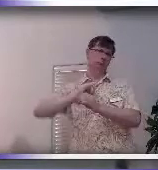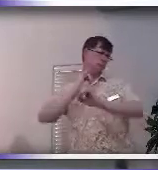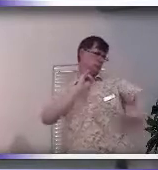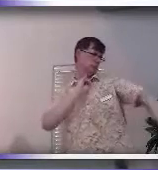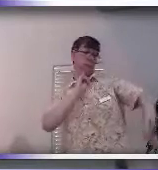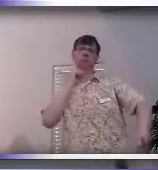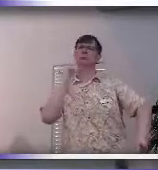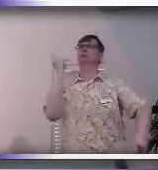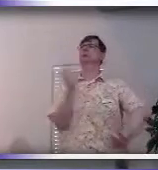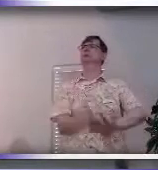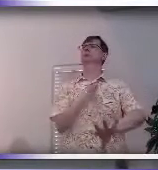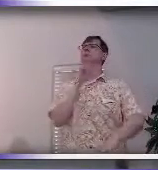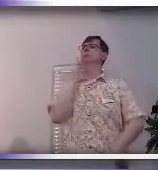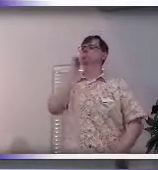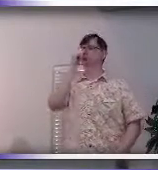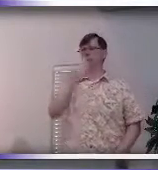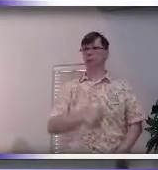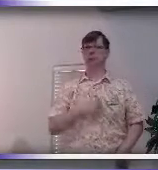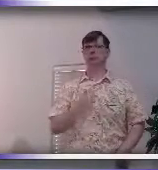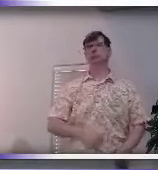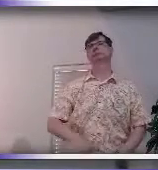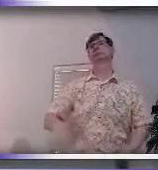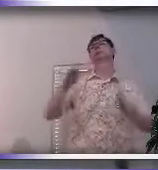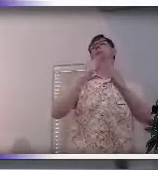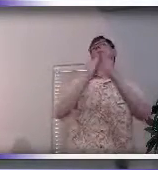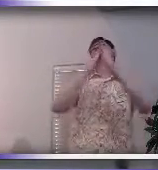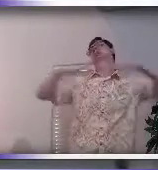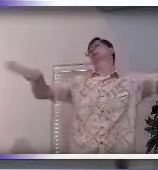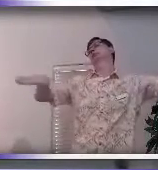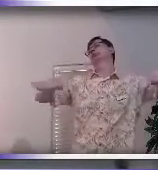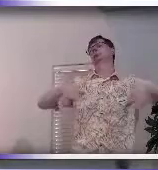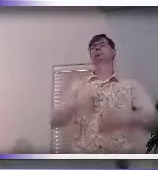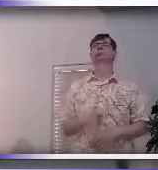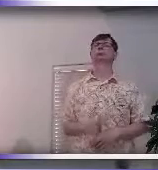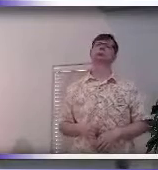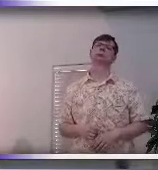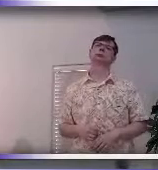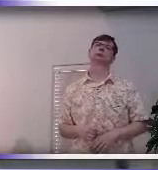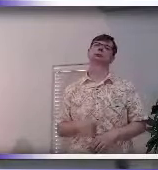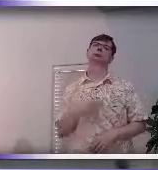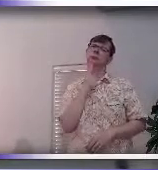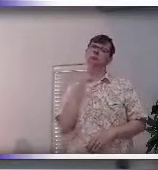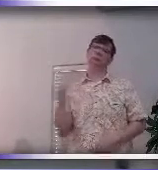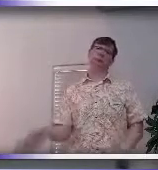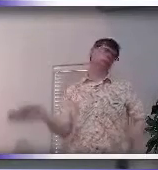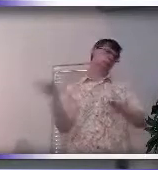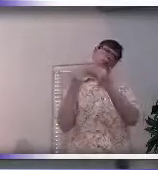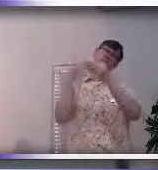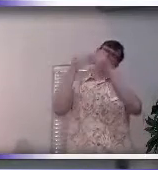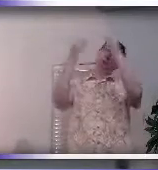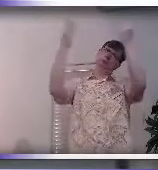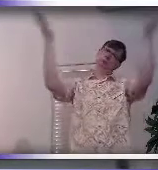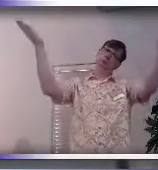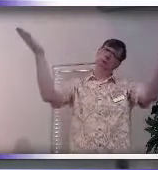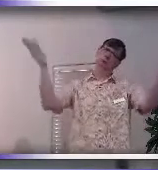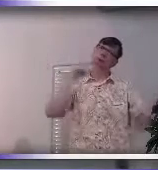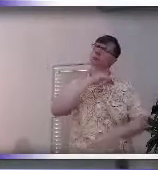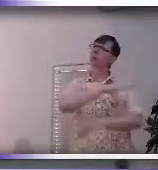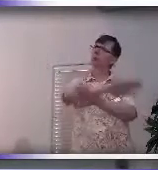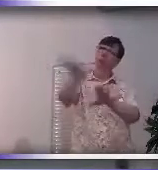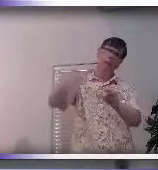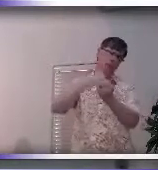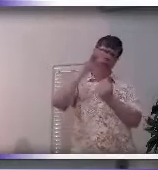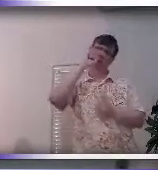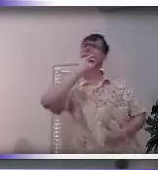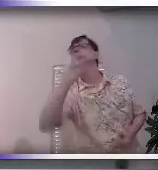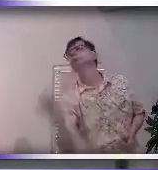injustice, our belief in homelessness or not enoughness, all of that is